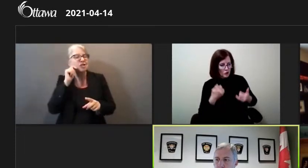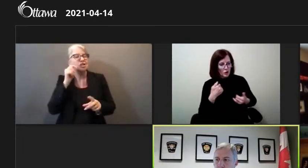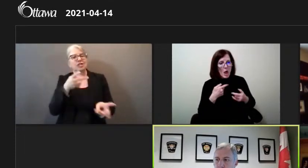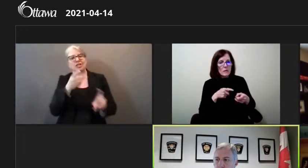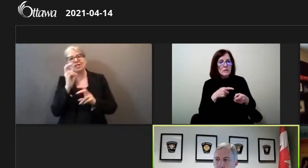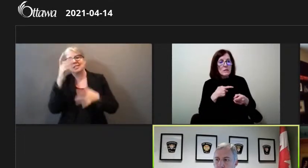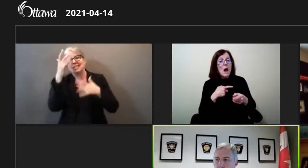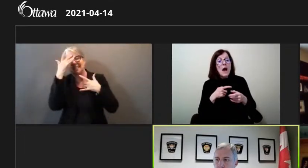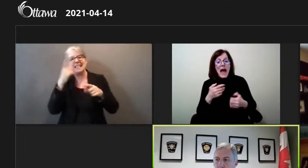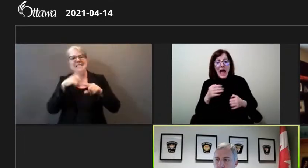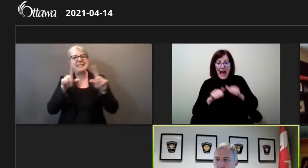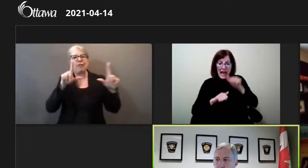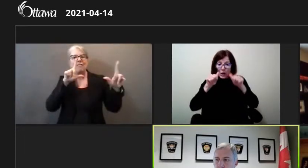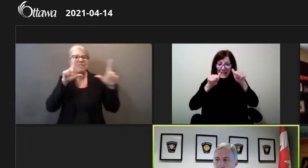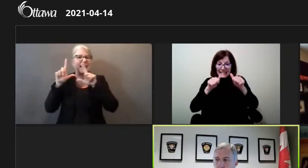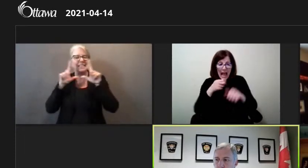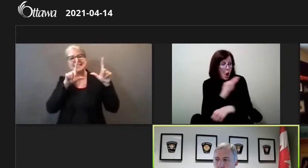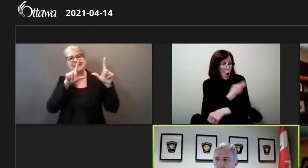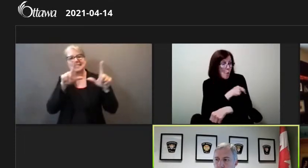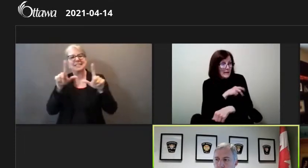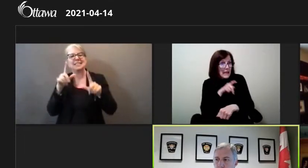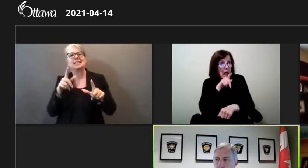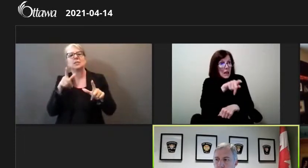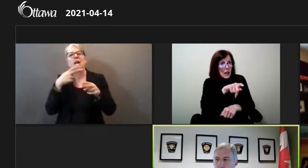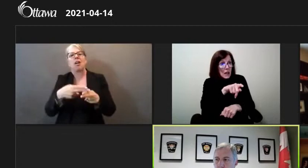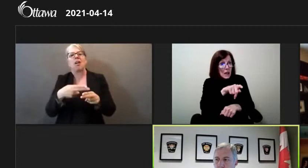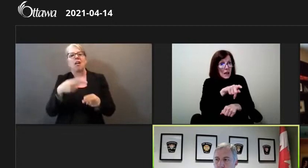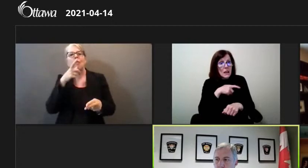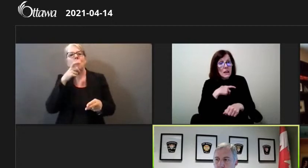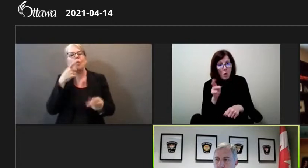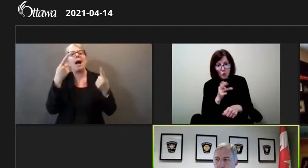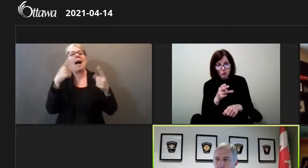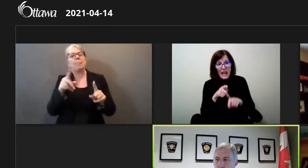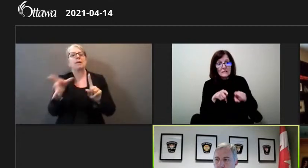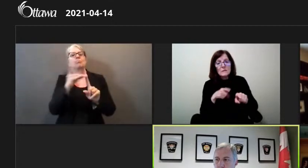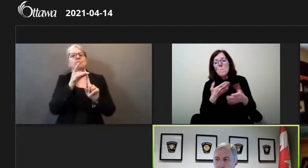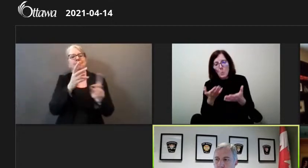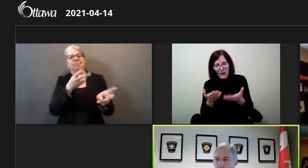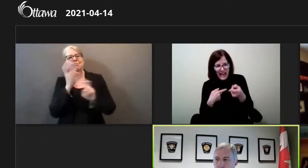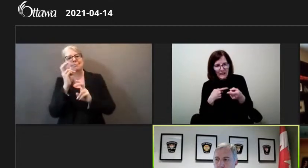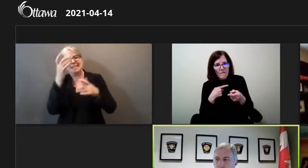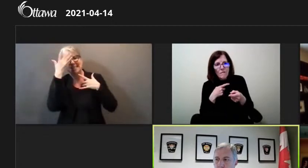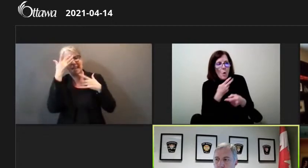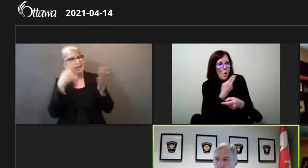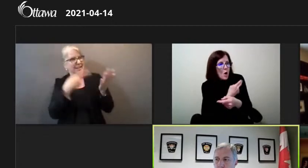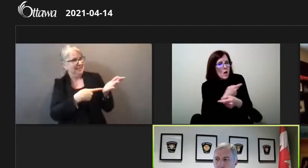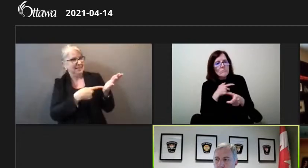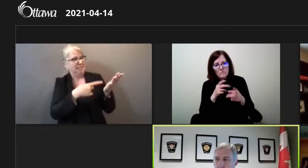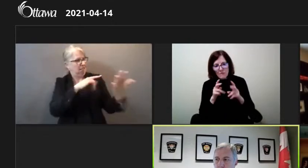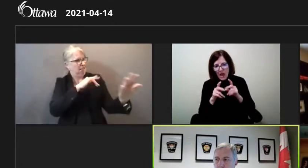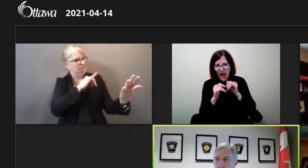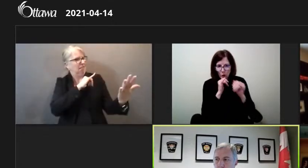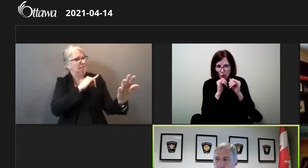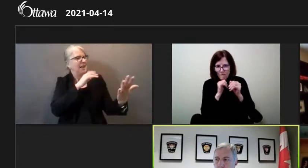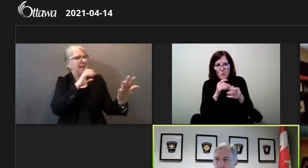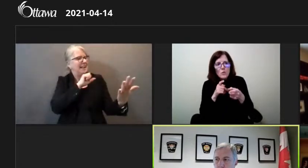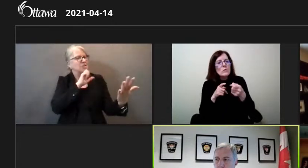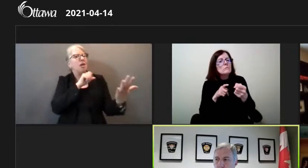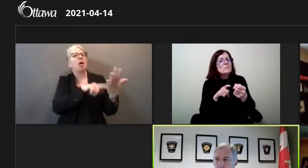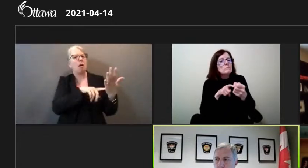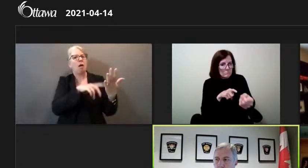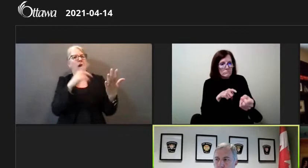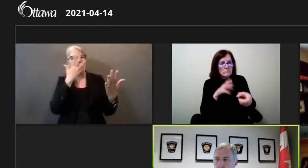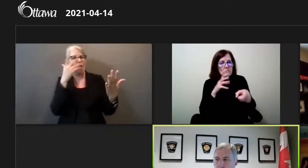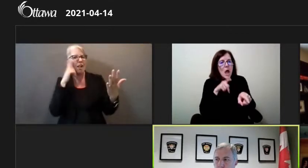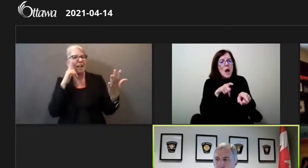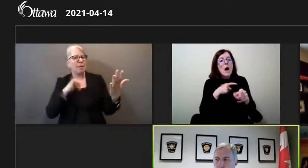on the COVID victim right now to show people that that person who looks like them actually got sick. I don't know what